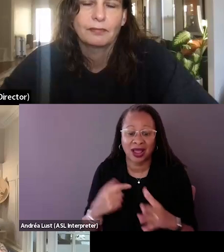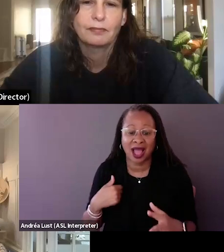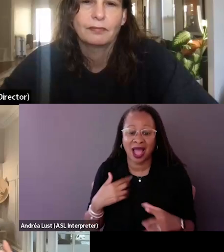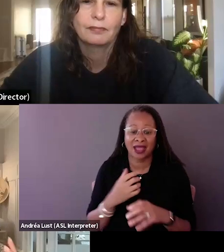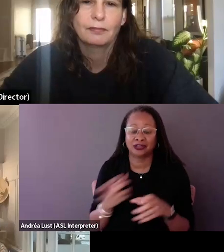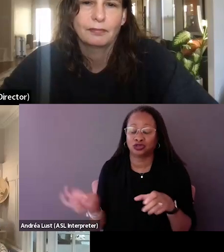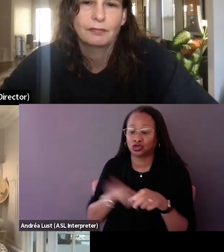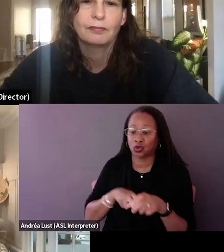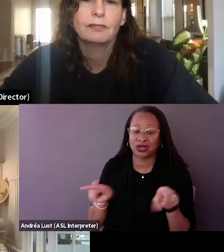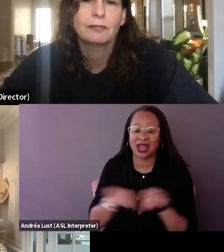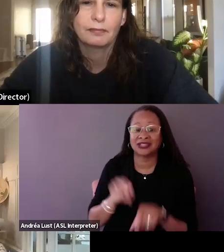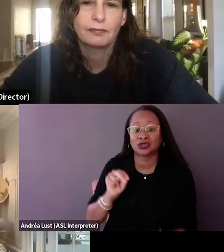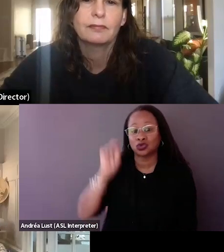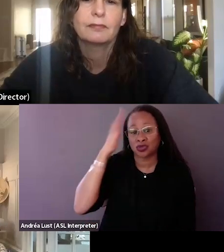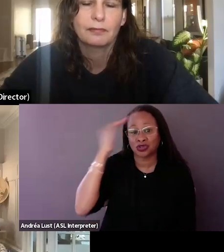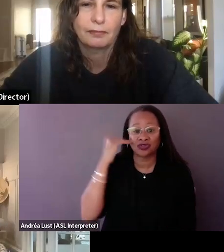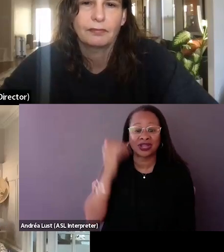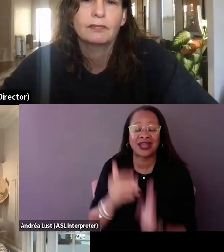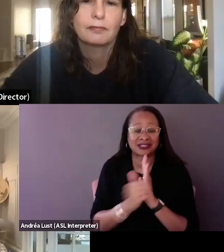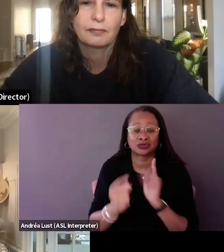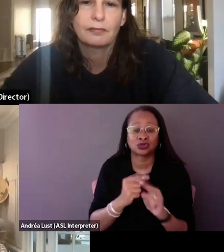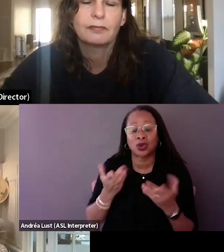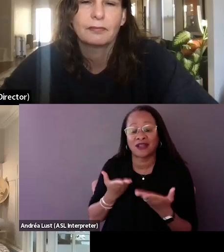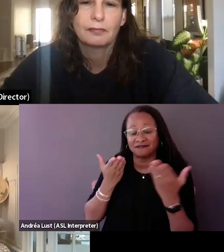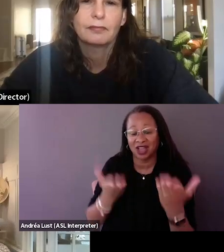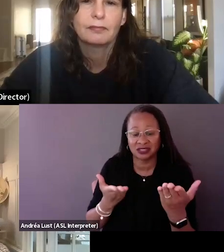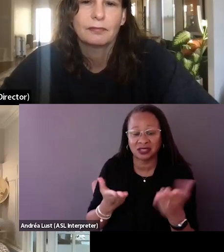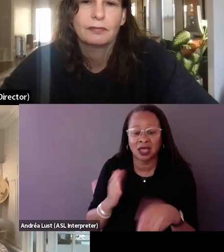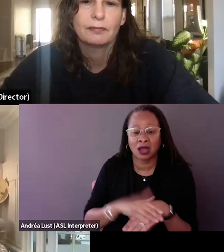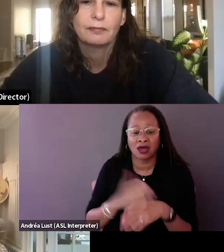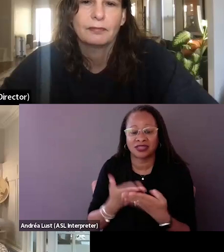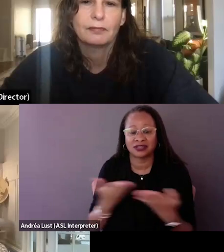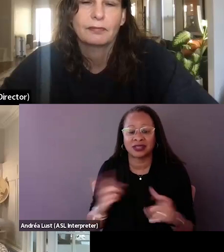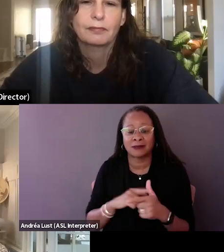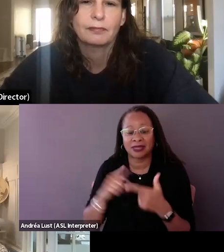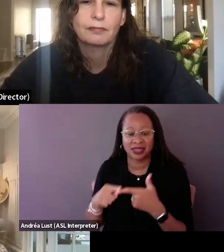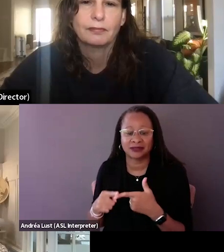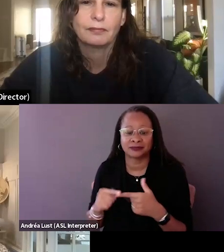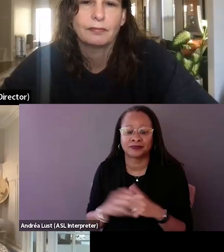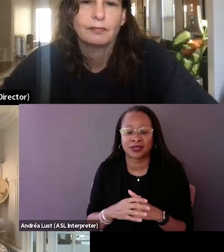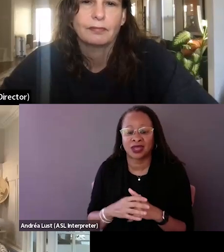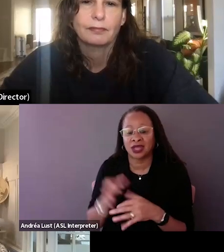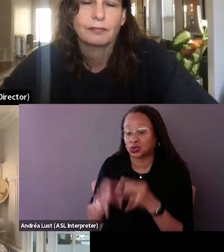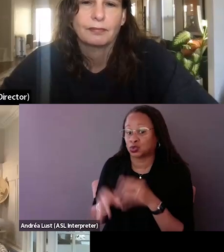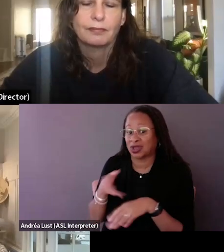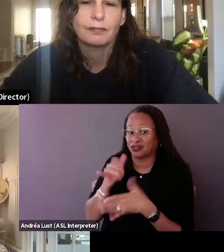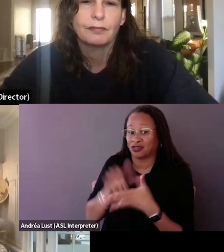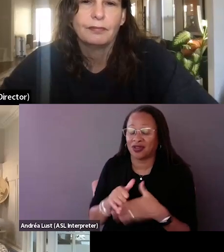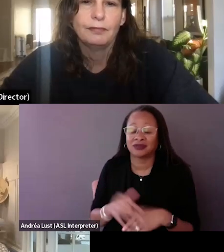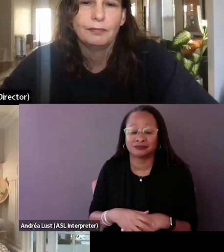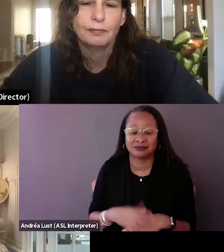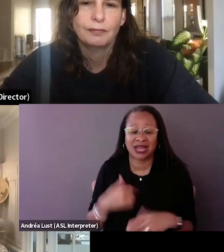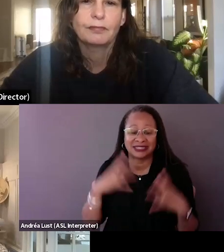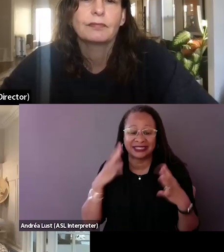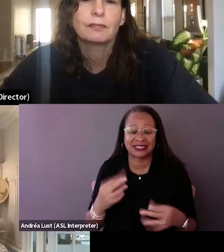board as a North Korea expert to advise on this. But then soon after, I decided